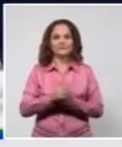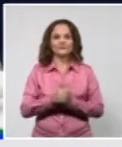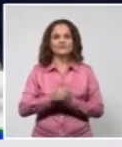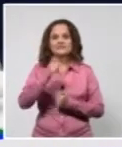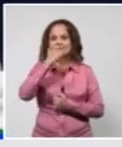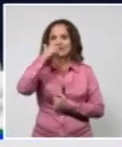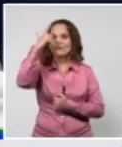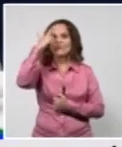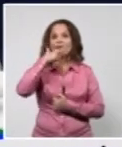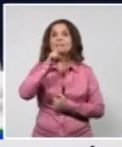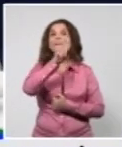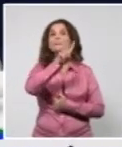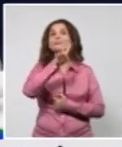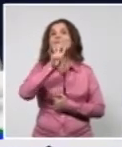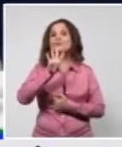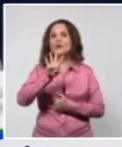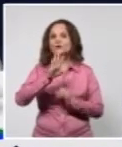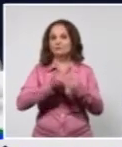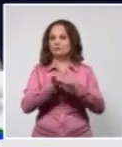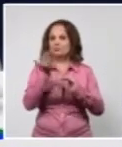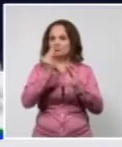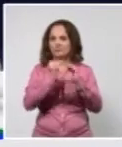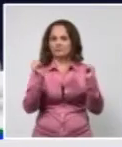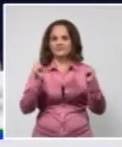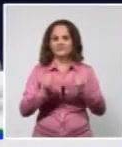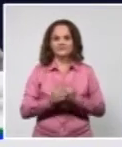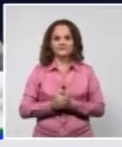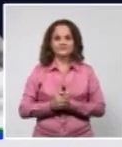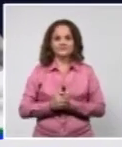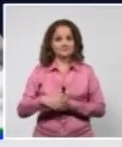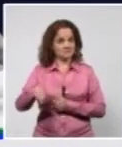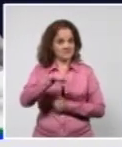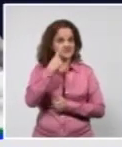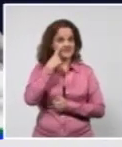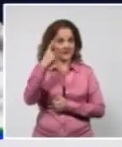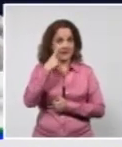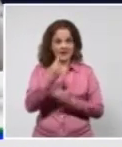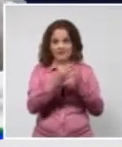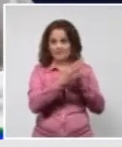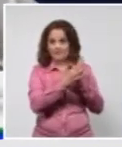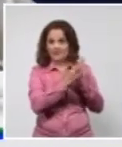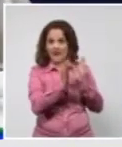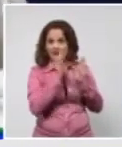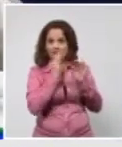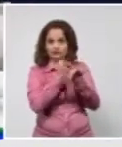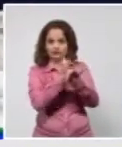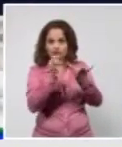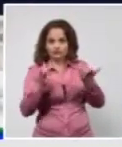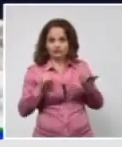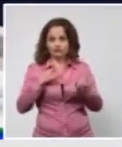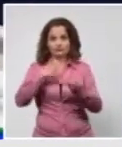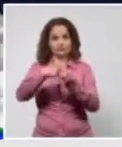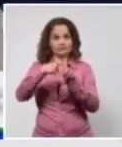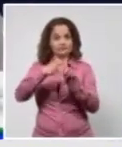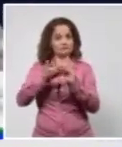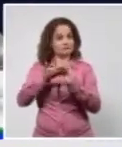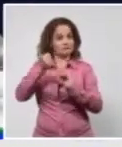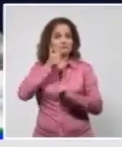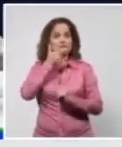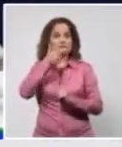Santi Espíritus, and 24 to Ciego de Ávila. Thus, Cuba accumulates